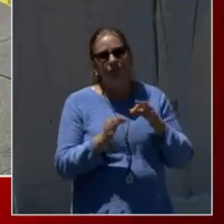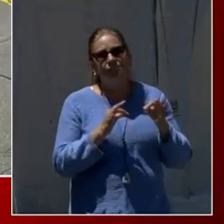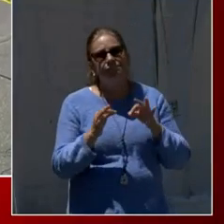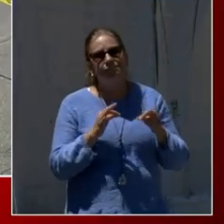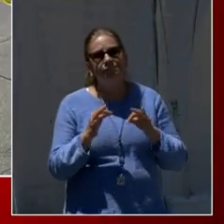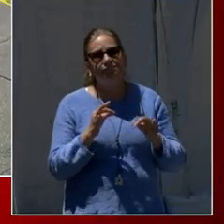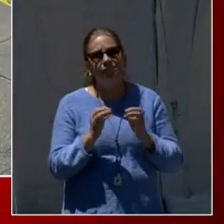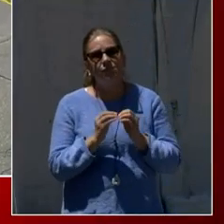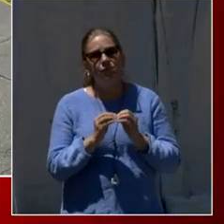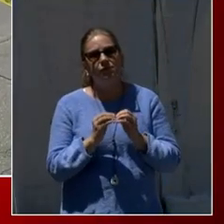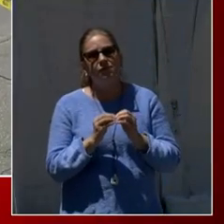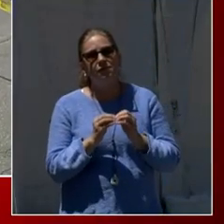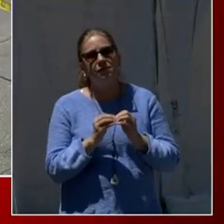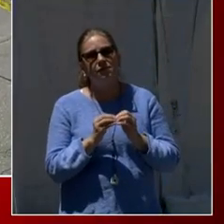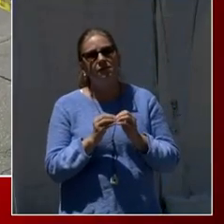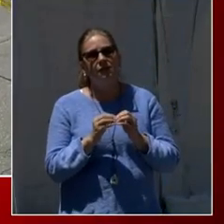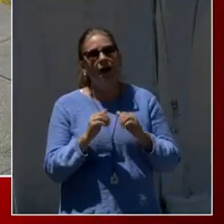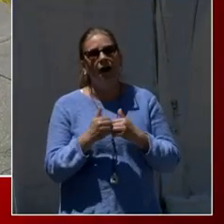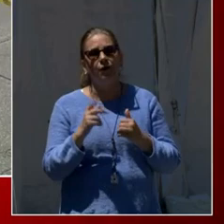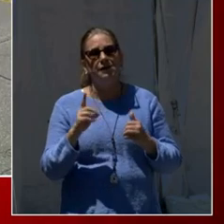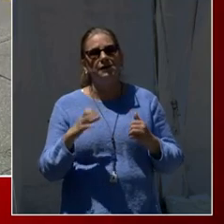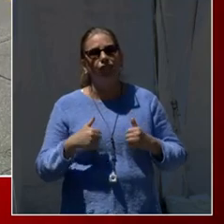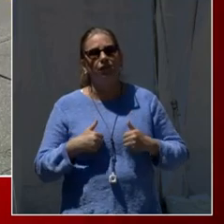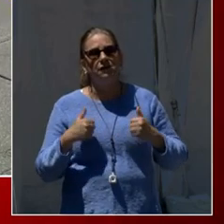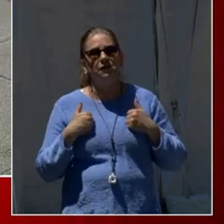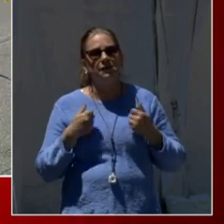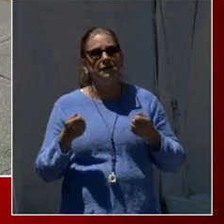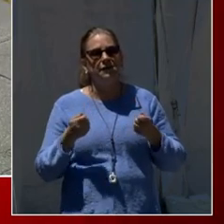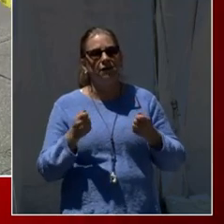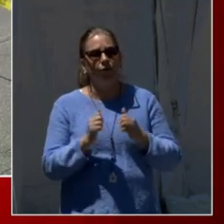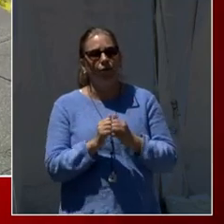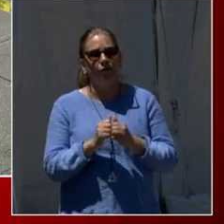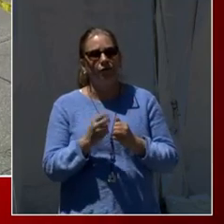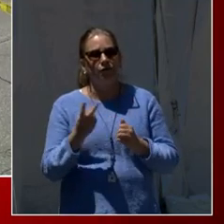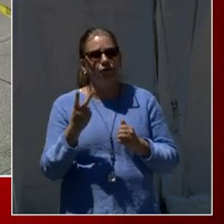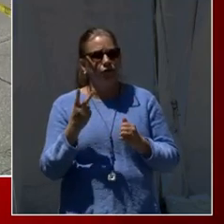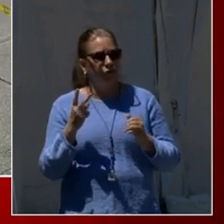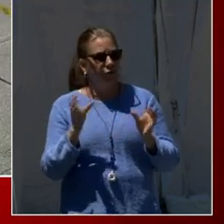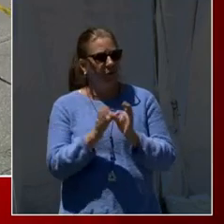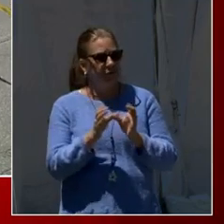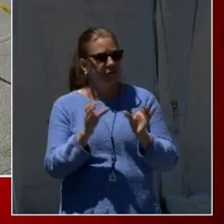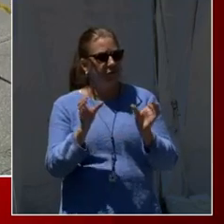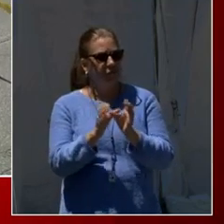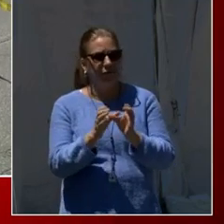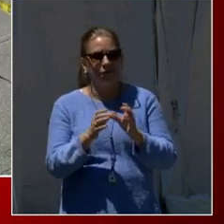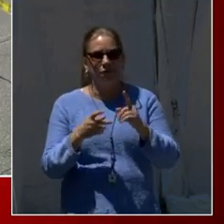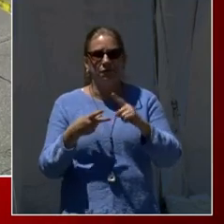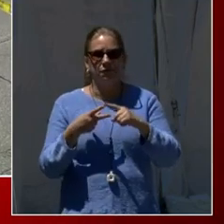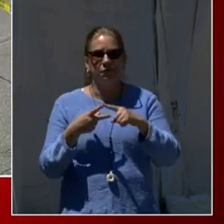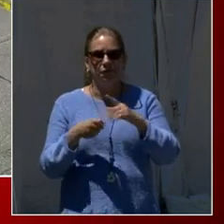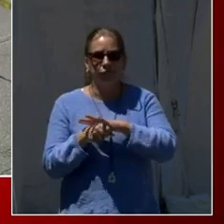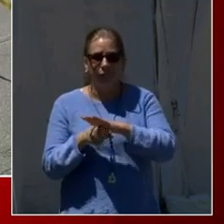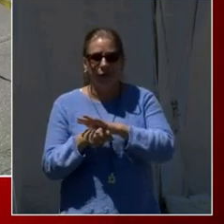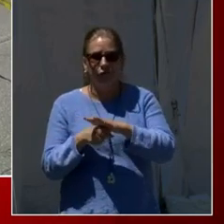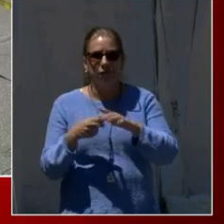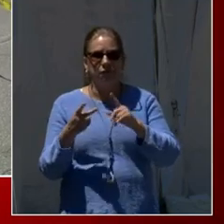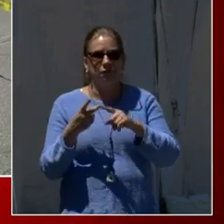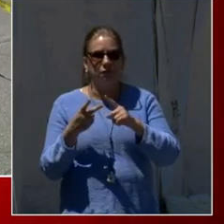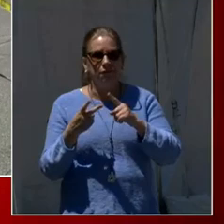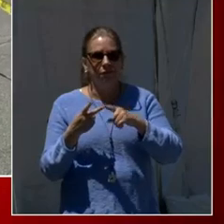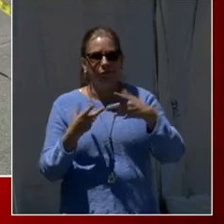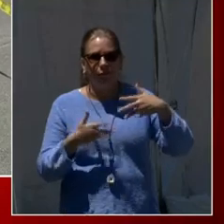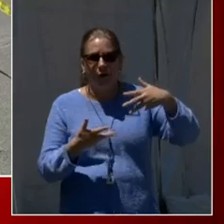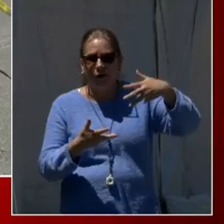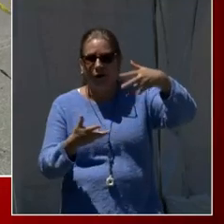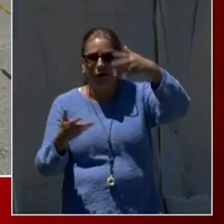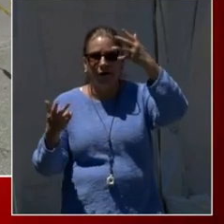dealing with it as a leader and how residents are dealing with the fact that on the one hand, or even more than dual, there's a recession, there's a pandemic,